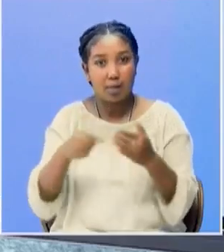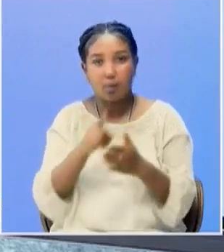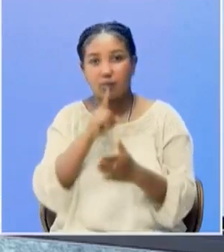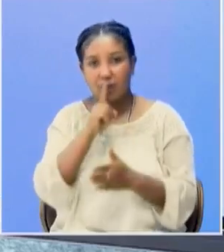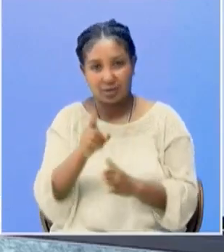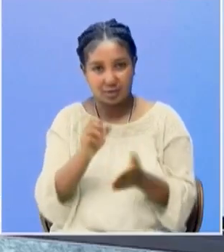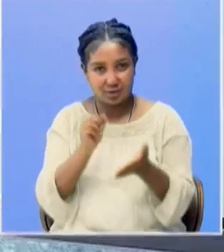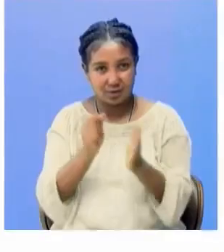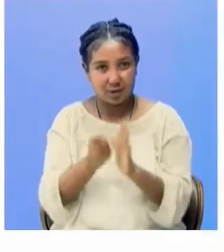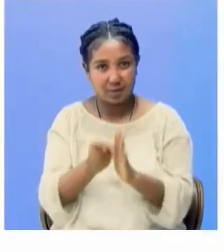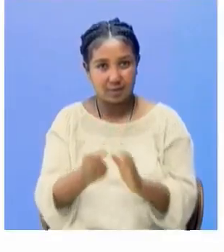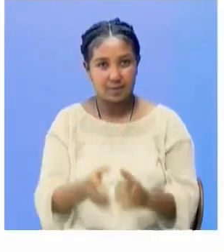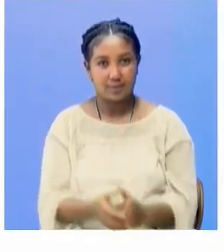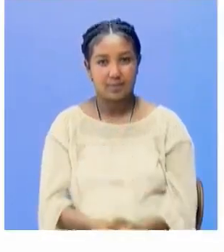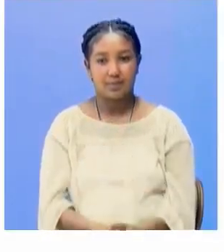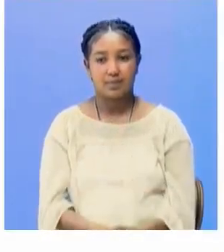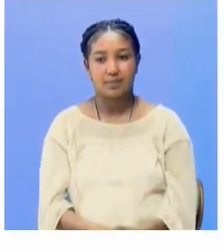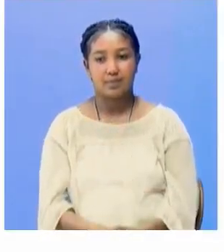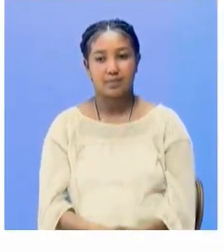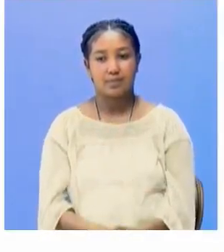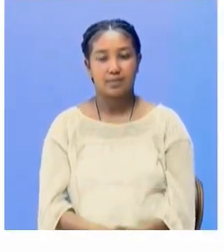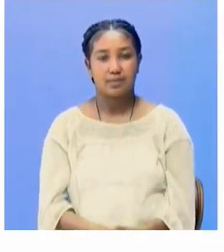facts,